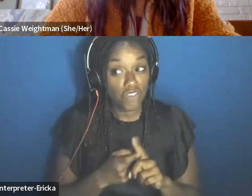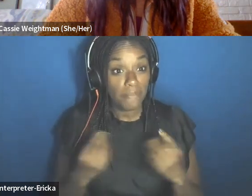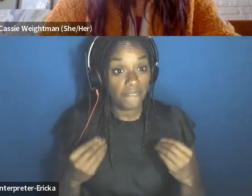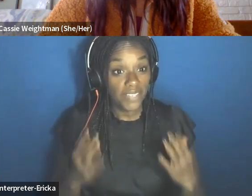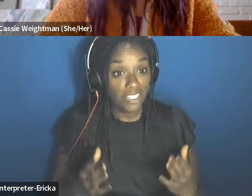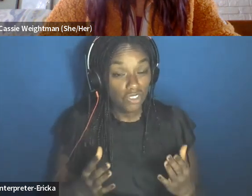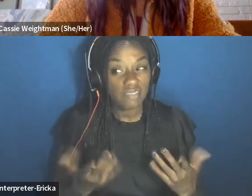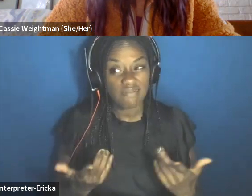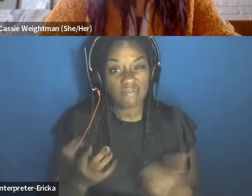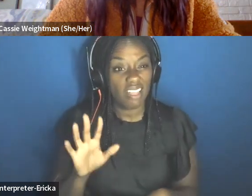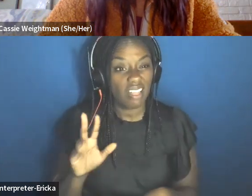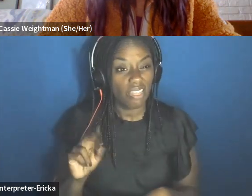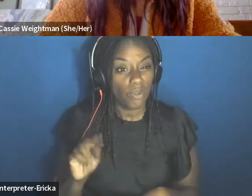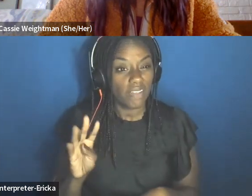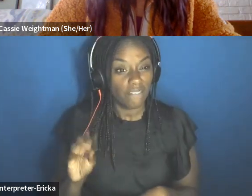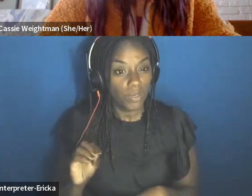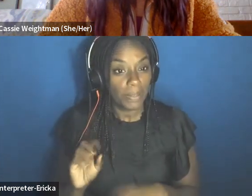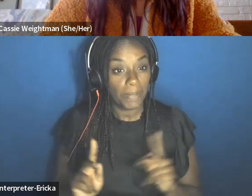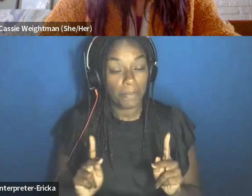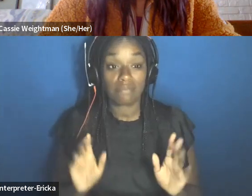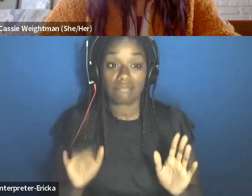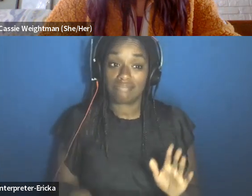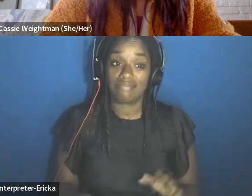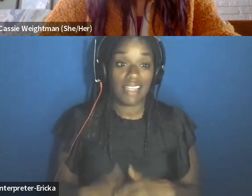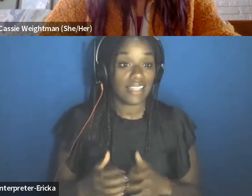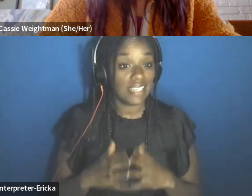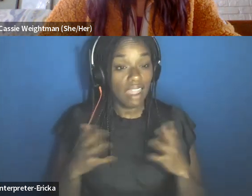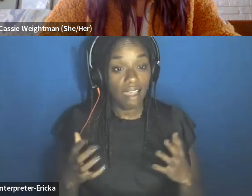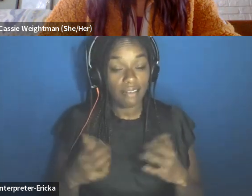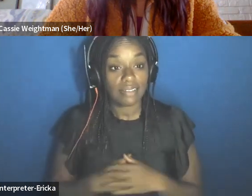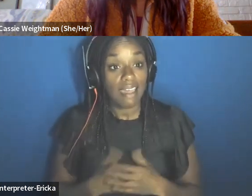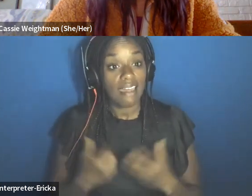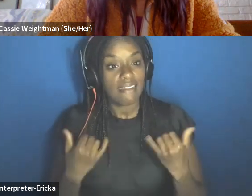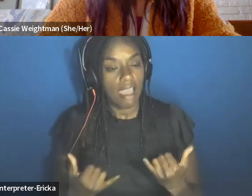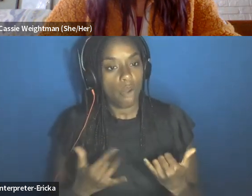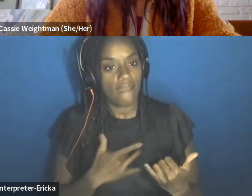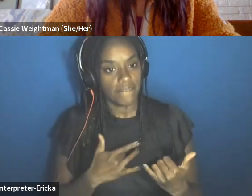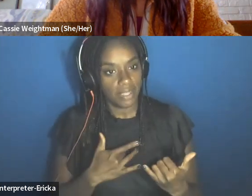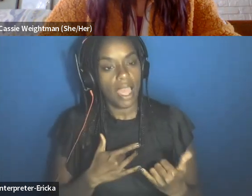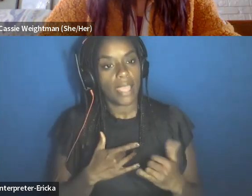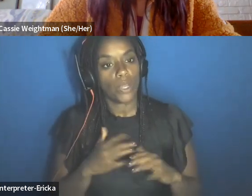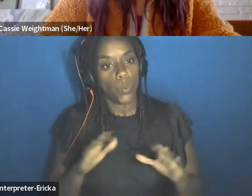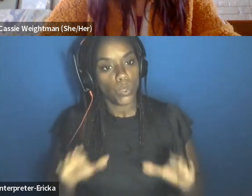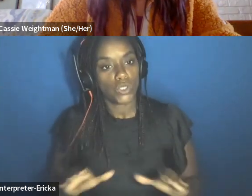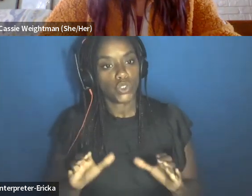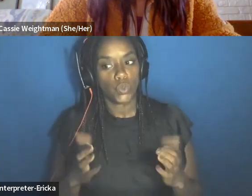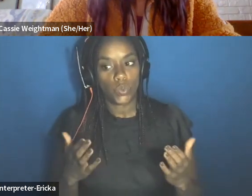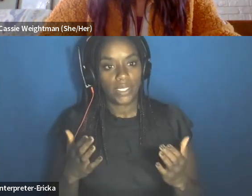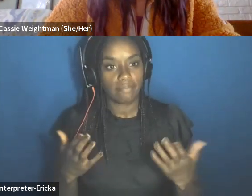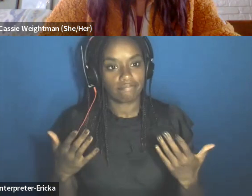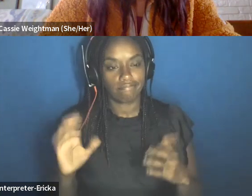So that's big when you ask. Now I feel like we're doing what we came here to